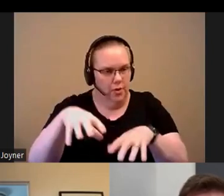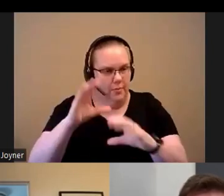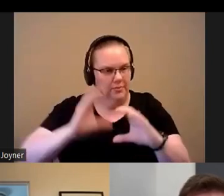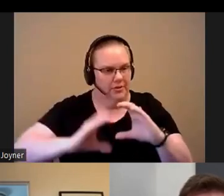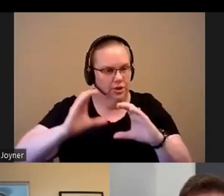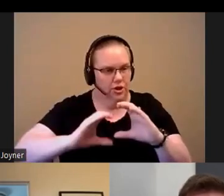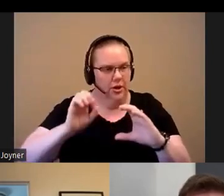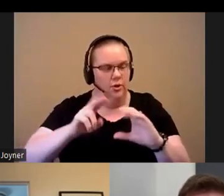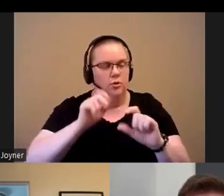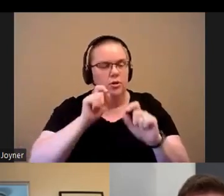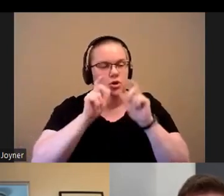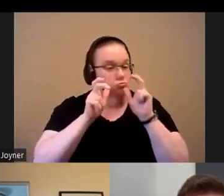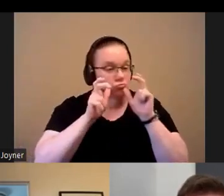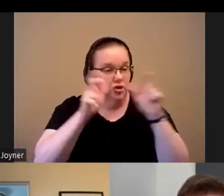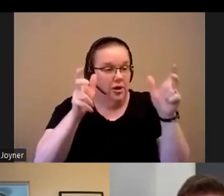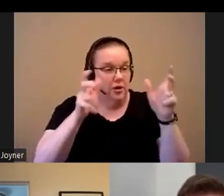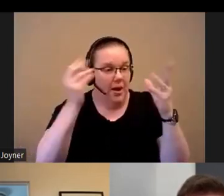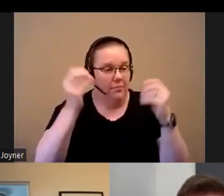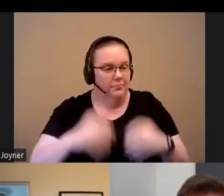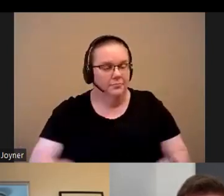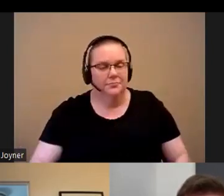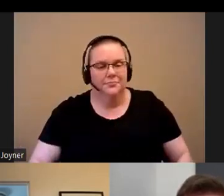want to.